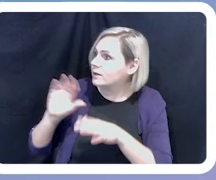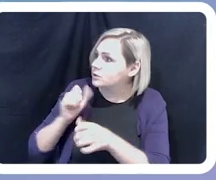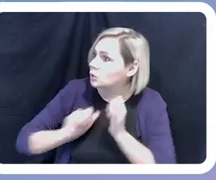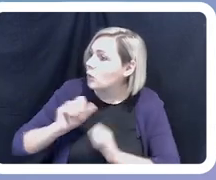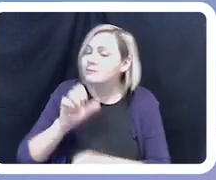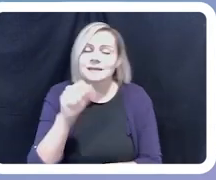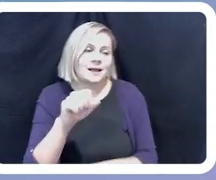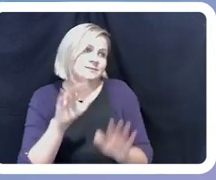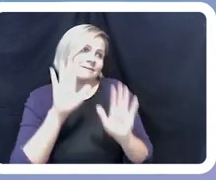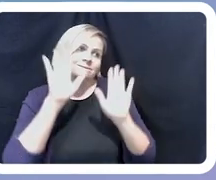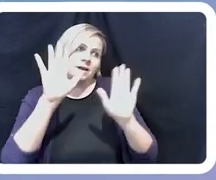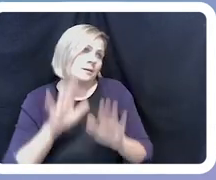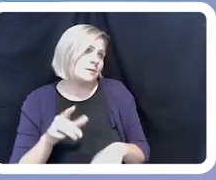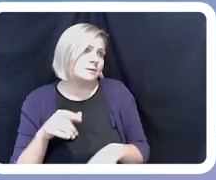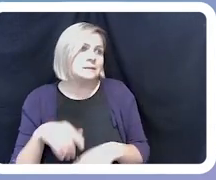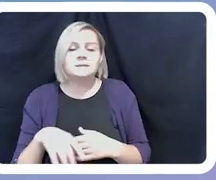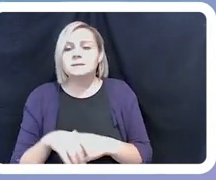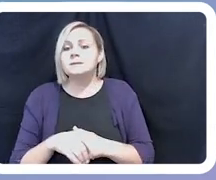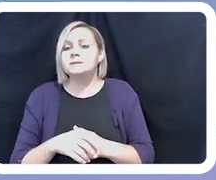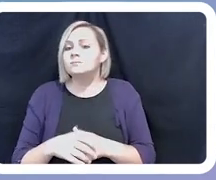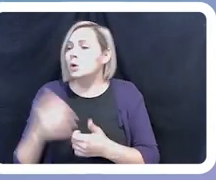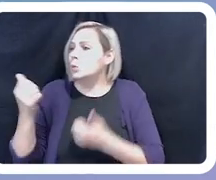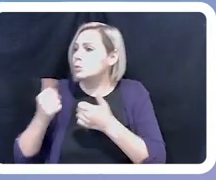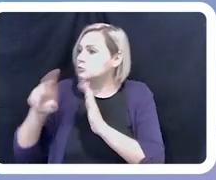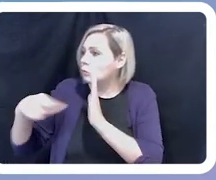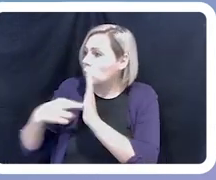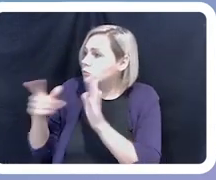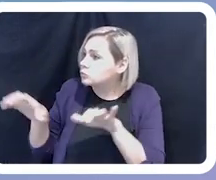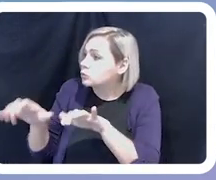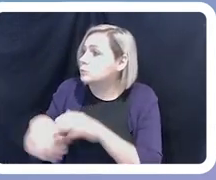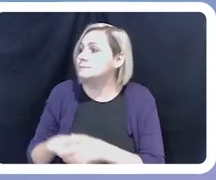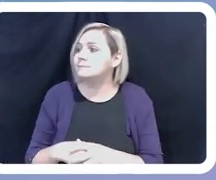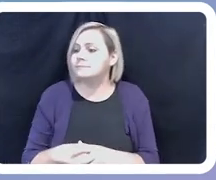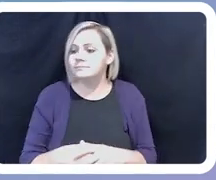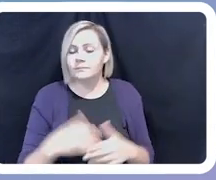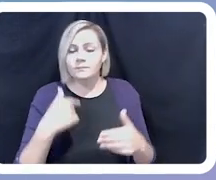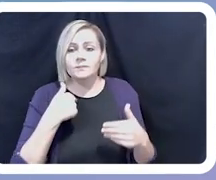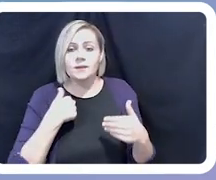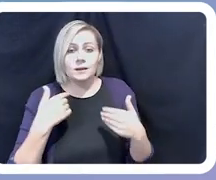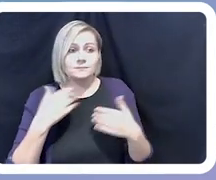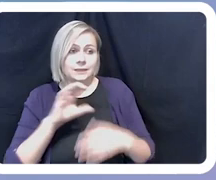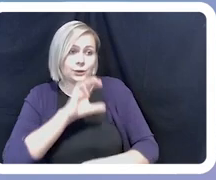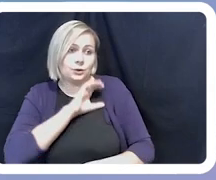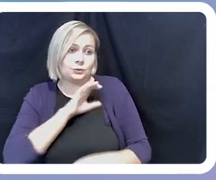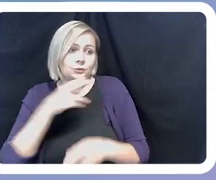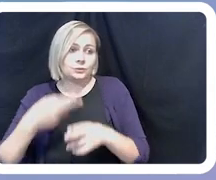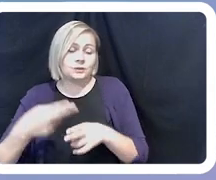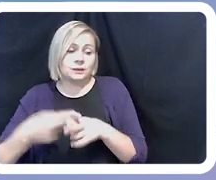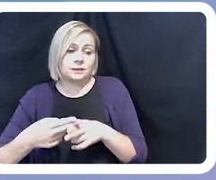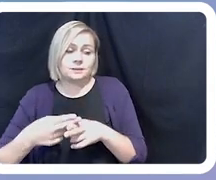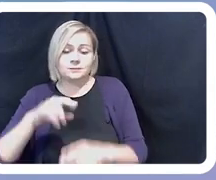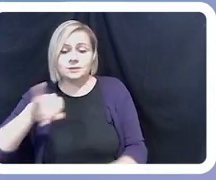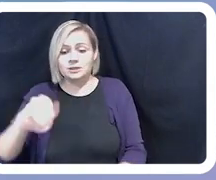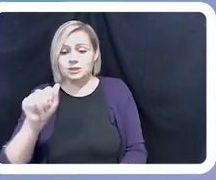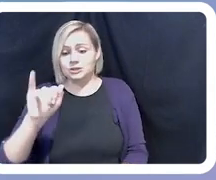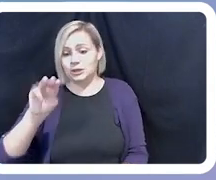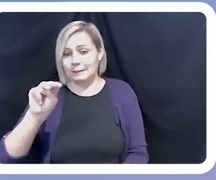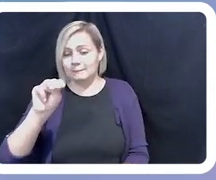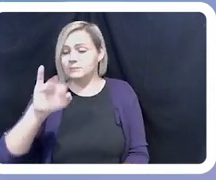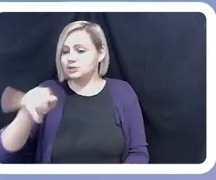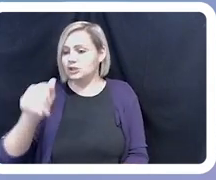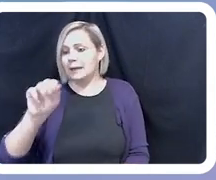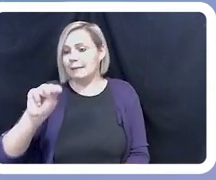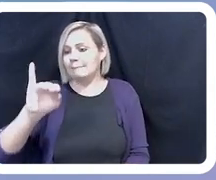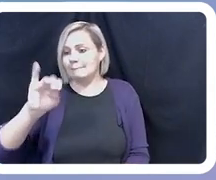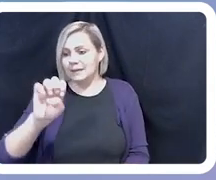welcoming. They are. And so kind. What part did you play? So I did a part that his name is Jamie